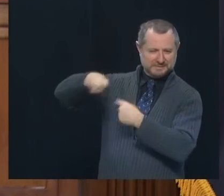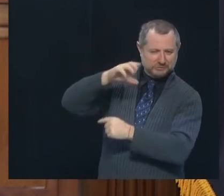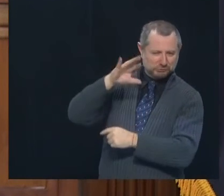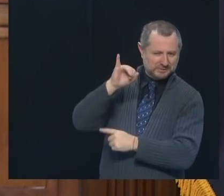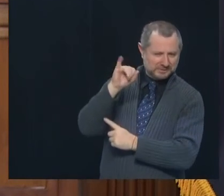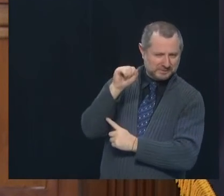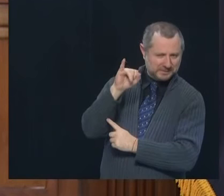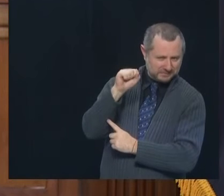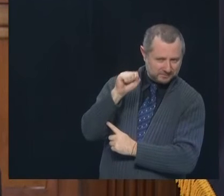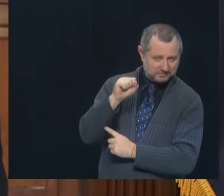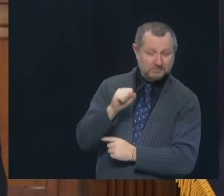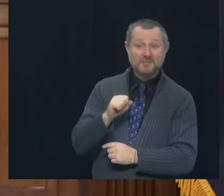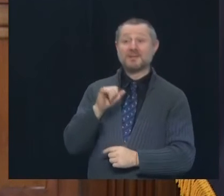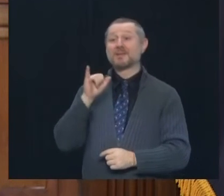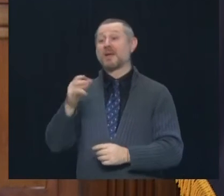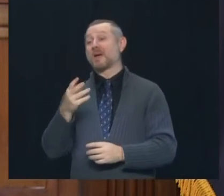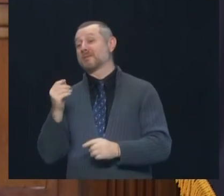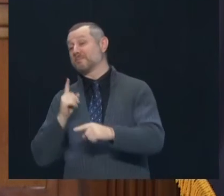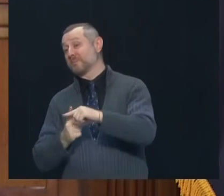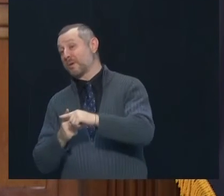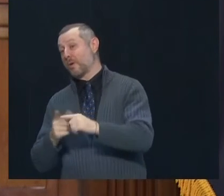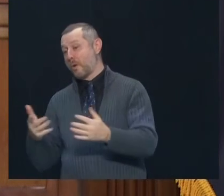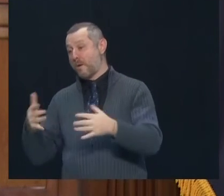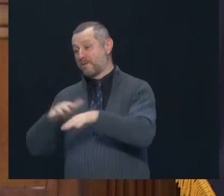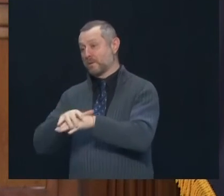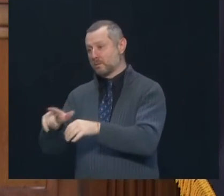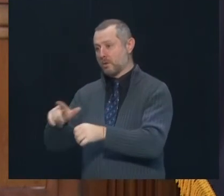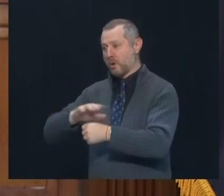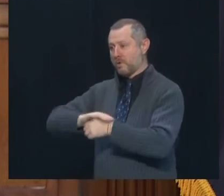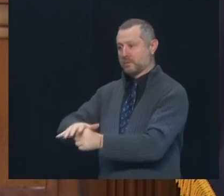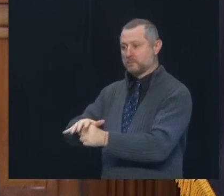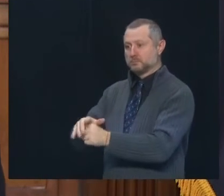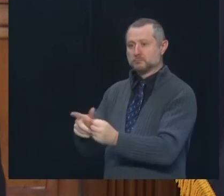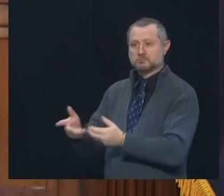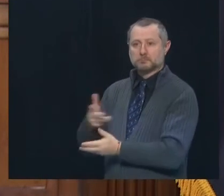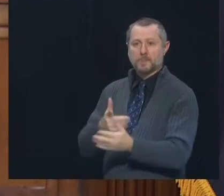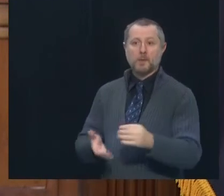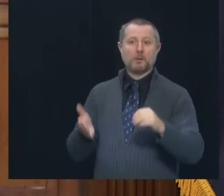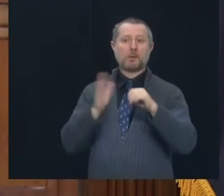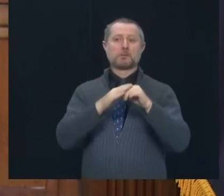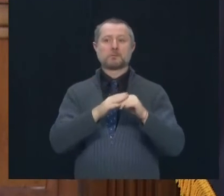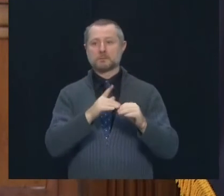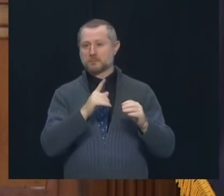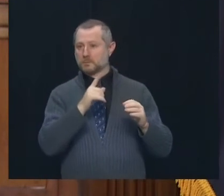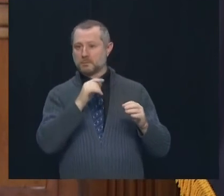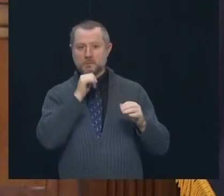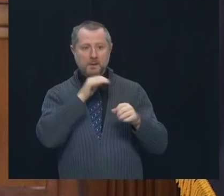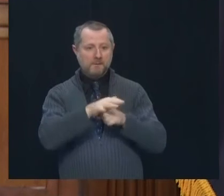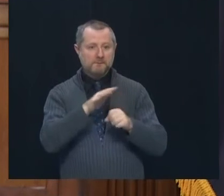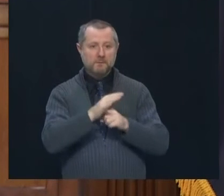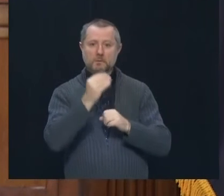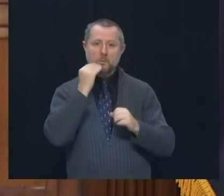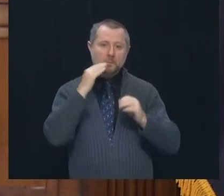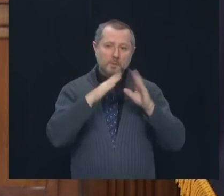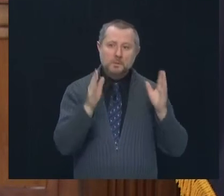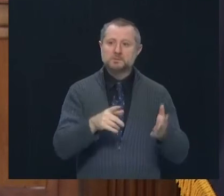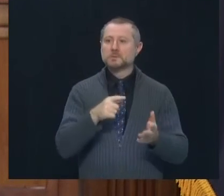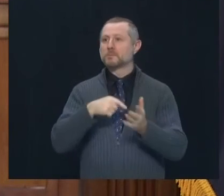COVID crisis, on top of the housing crisis, on top of the employment crisis.